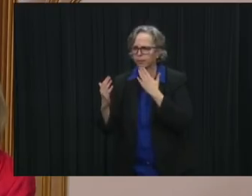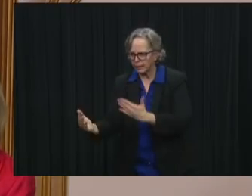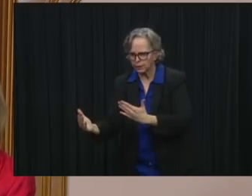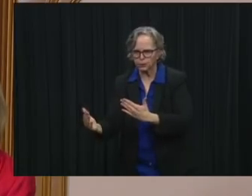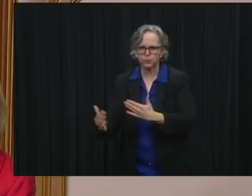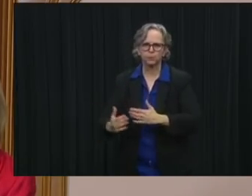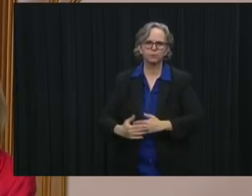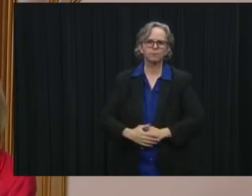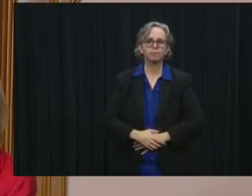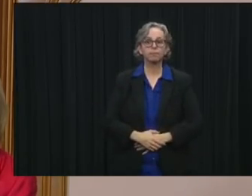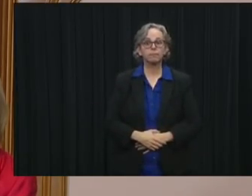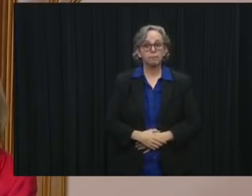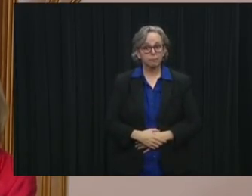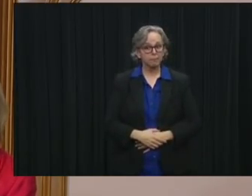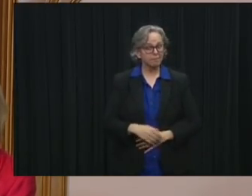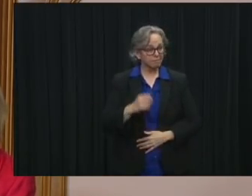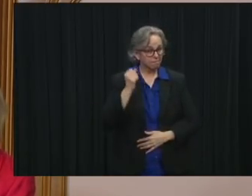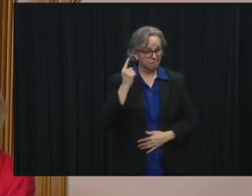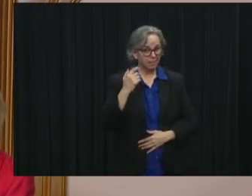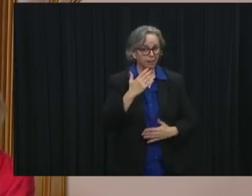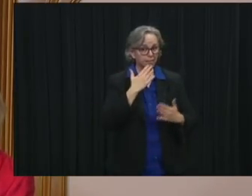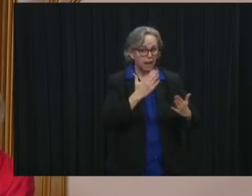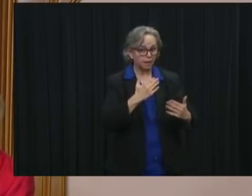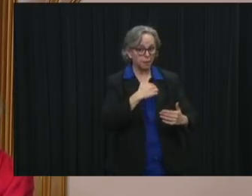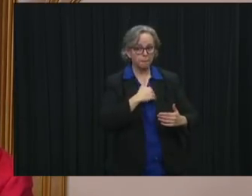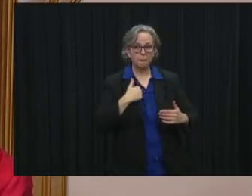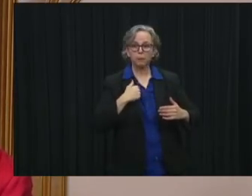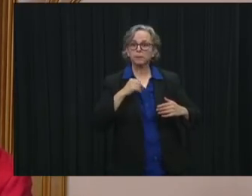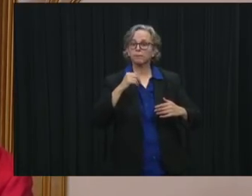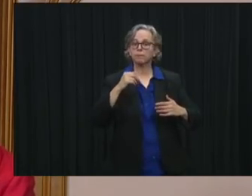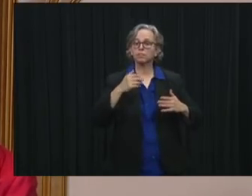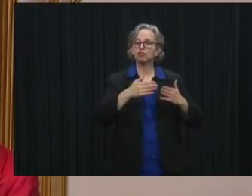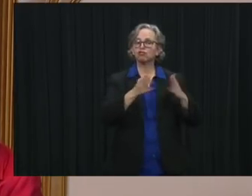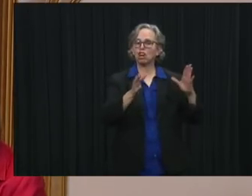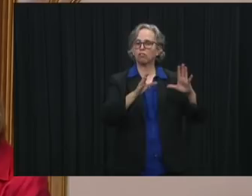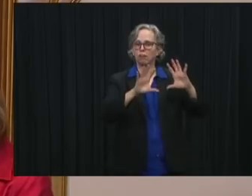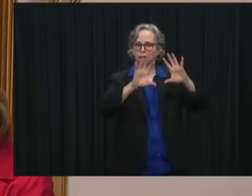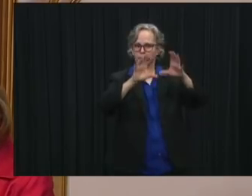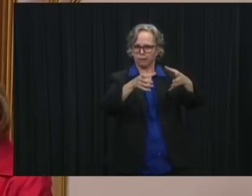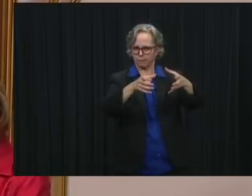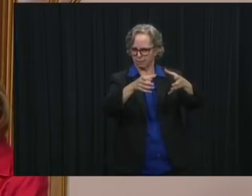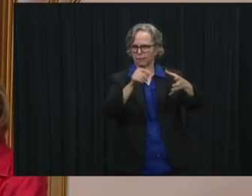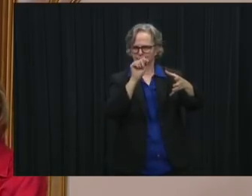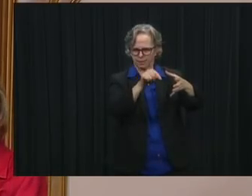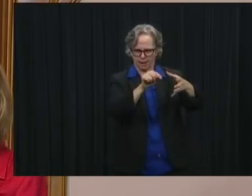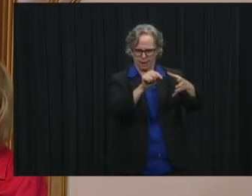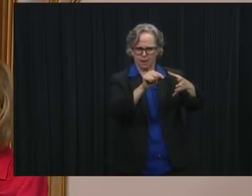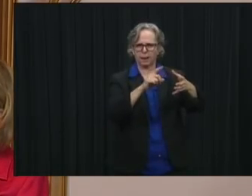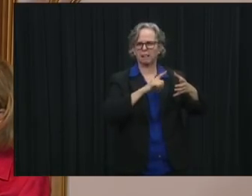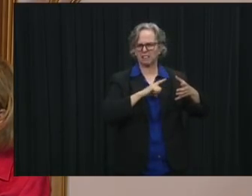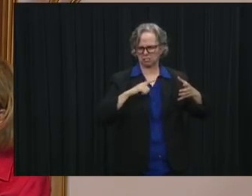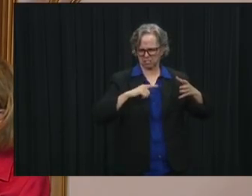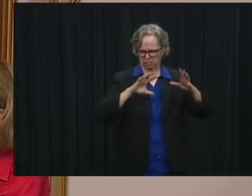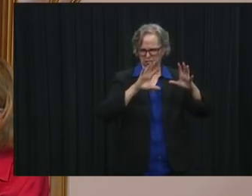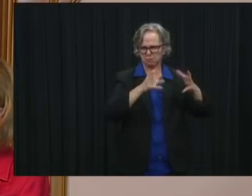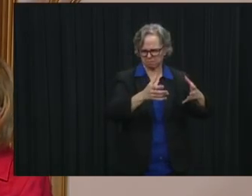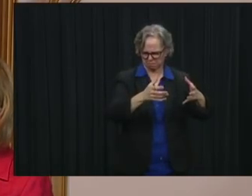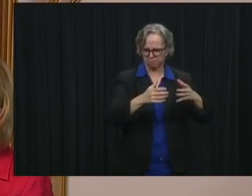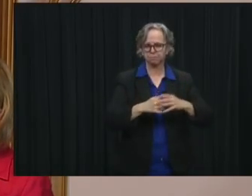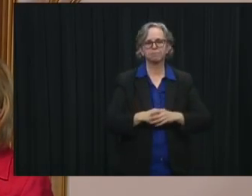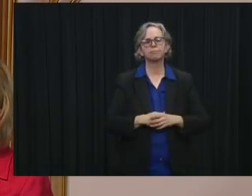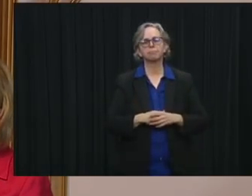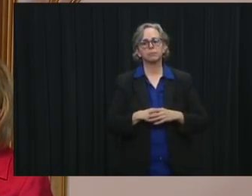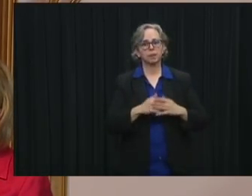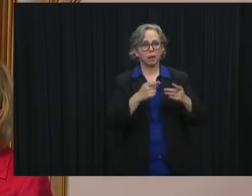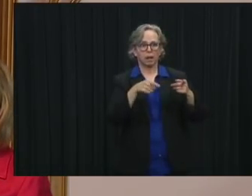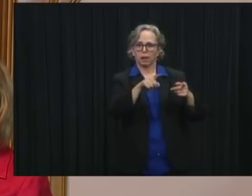the General Assembly who are in session today. We made requests to the General Assembly. The bill that